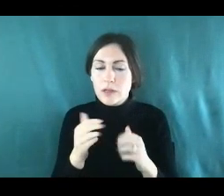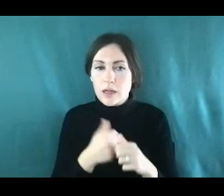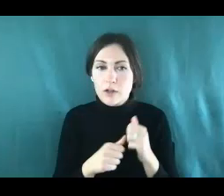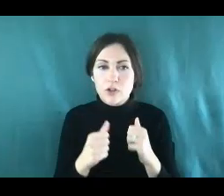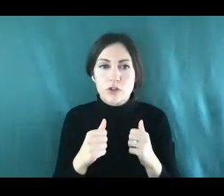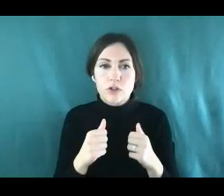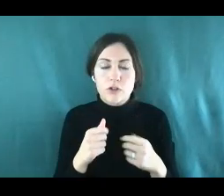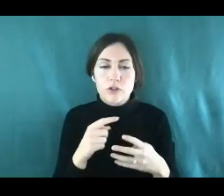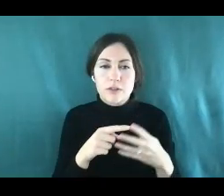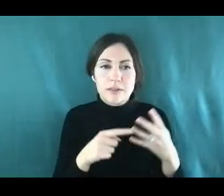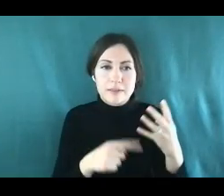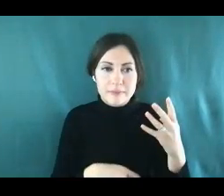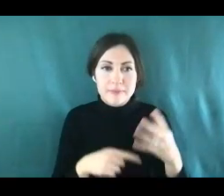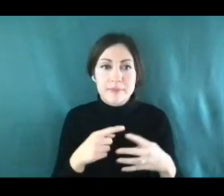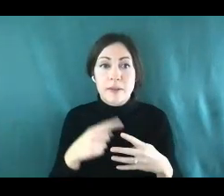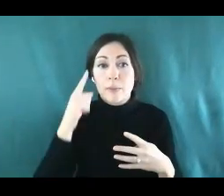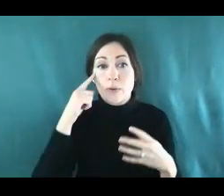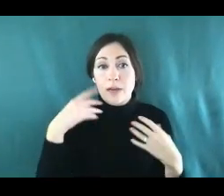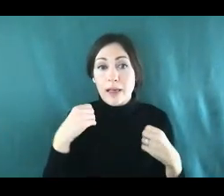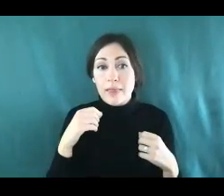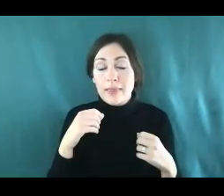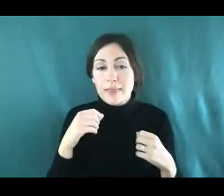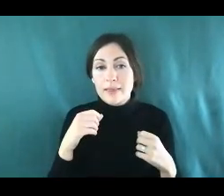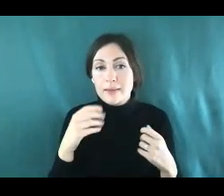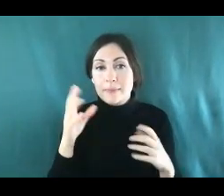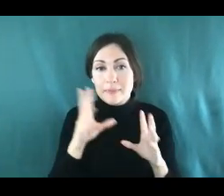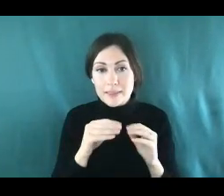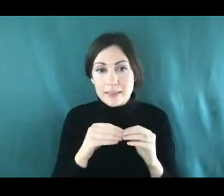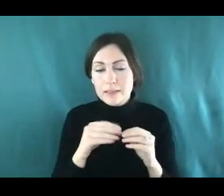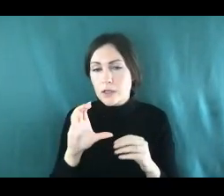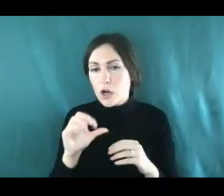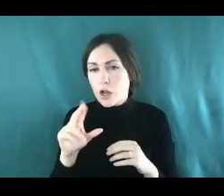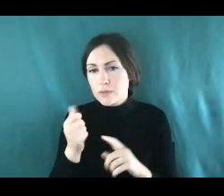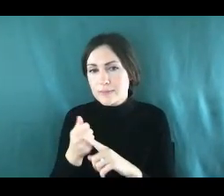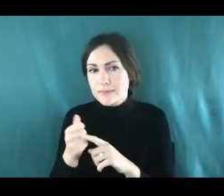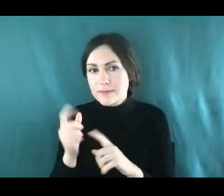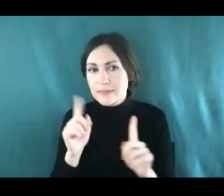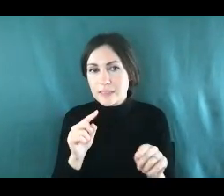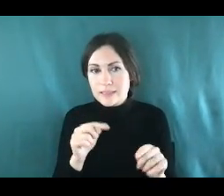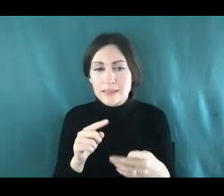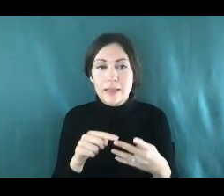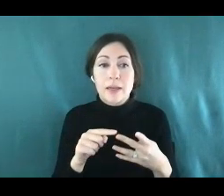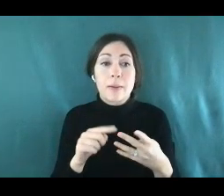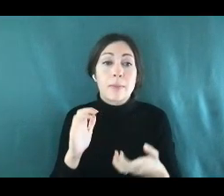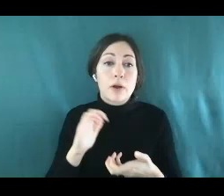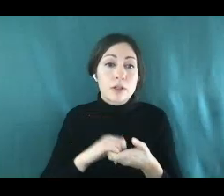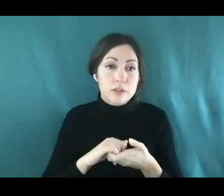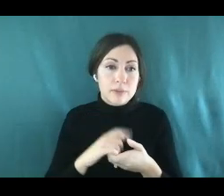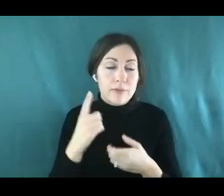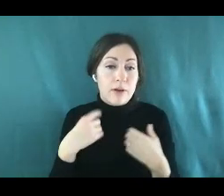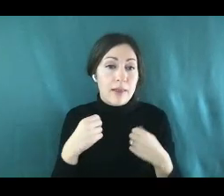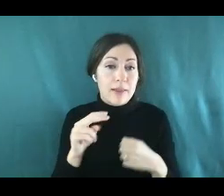health convening meetings that Carlos attends, partnerships for a healthy Nevada. They hold quarterly